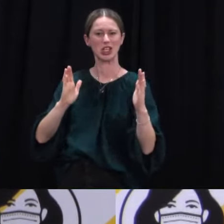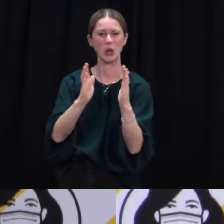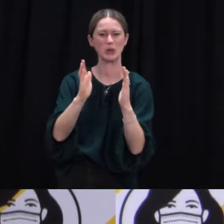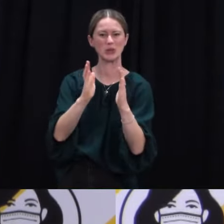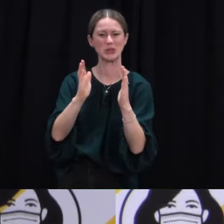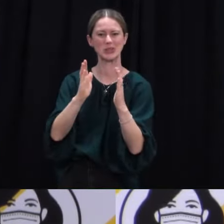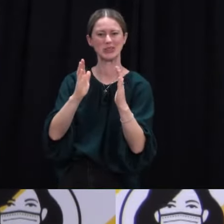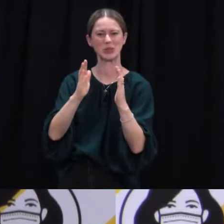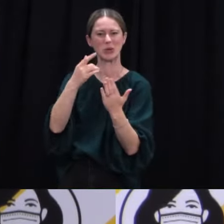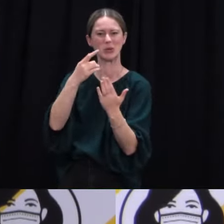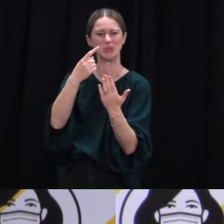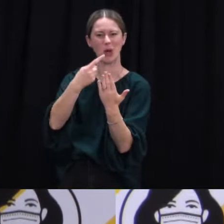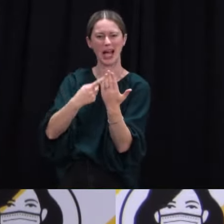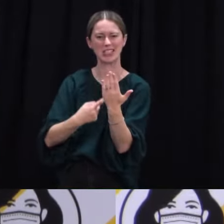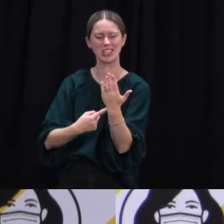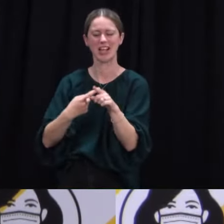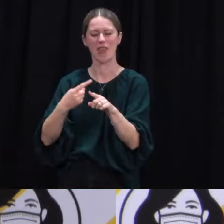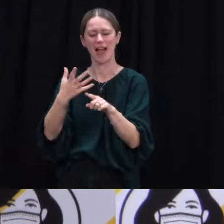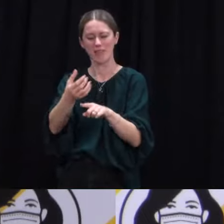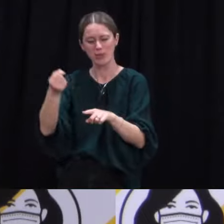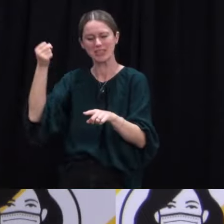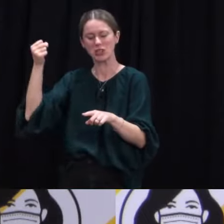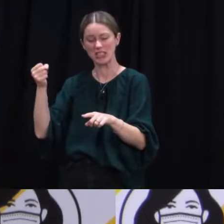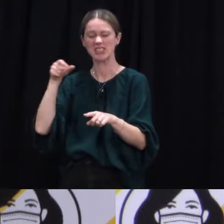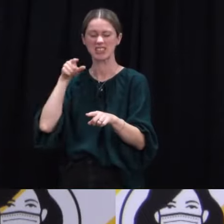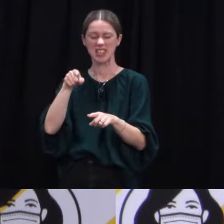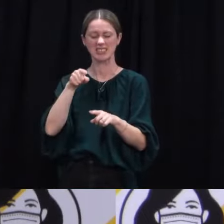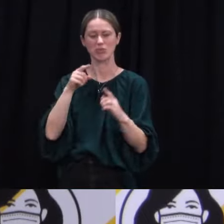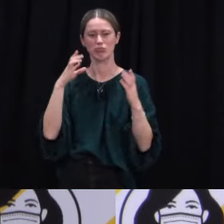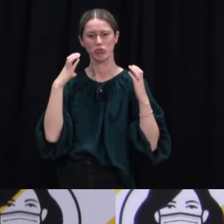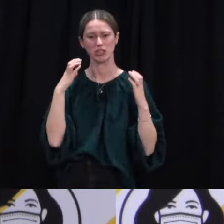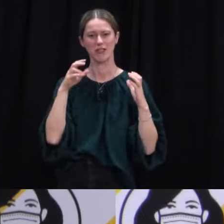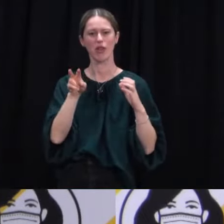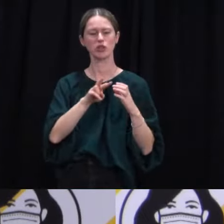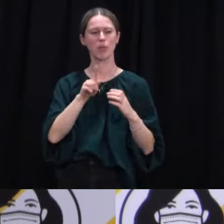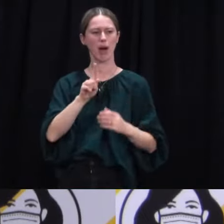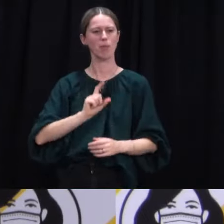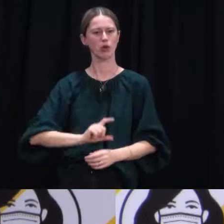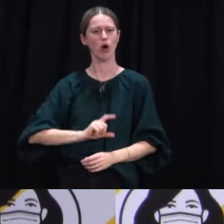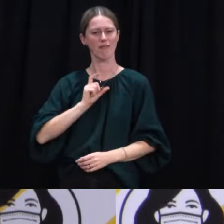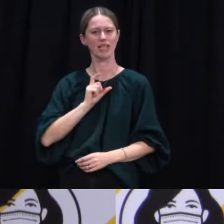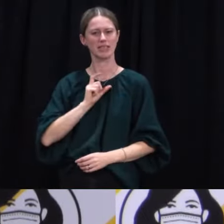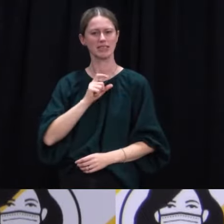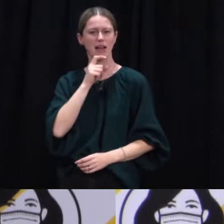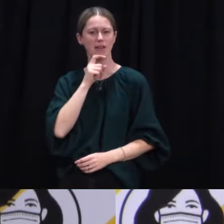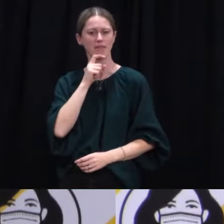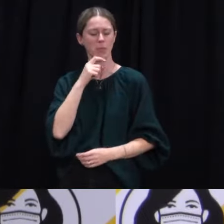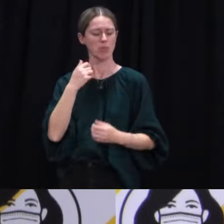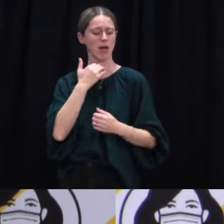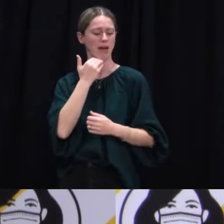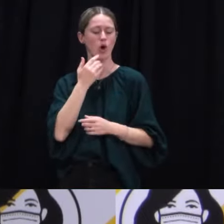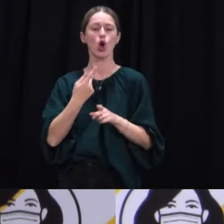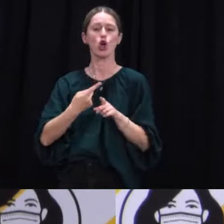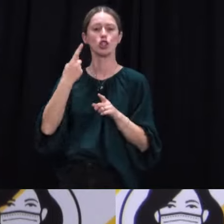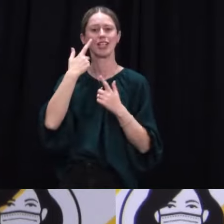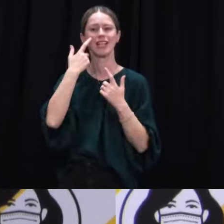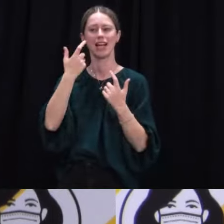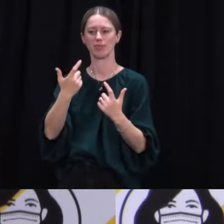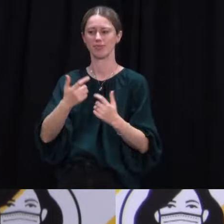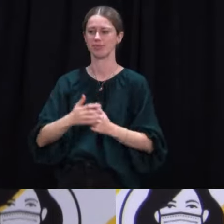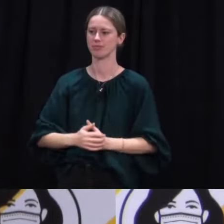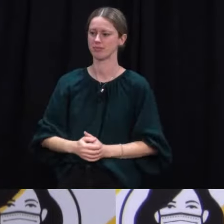a location of interest and they have to be stood down. So that is creating pressure, but I'm confident that the staffing is available to make sure urgent care can be provided.